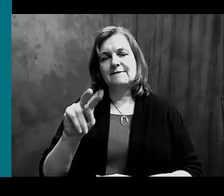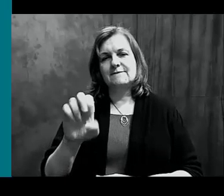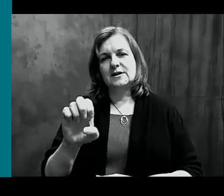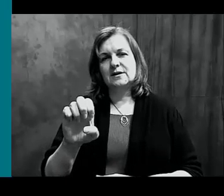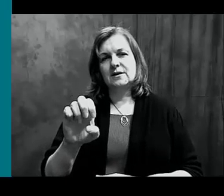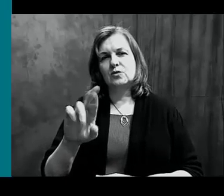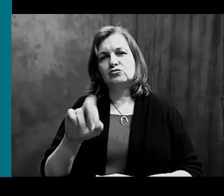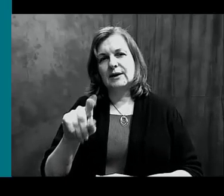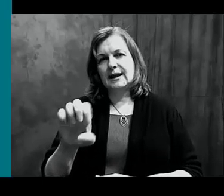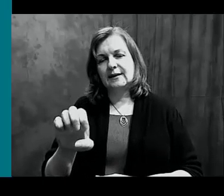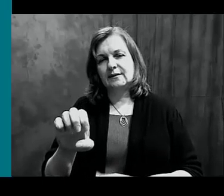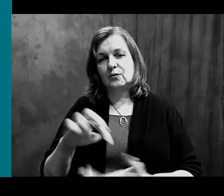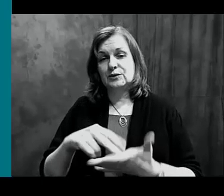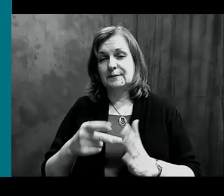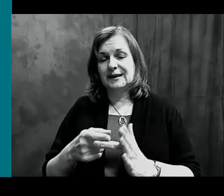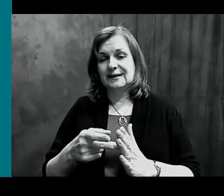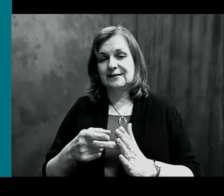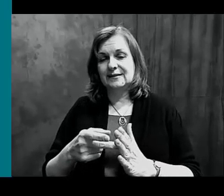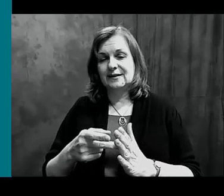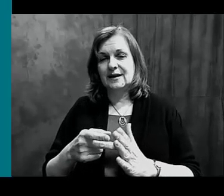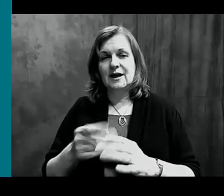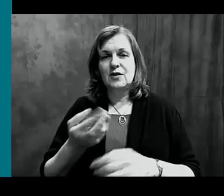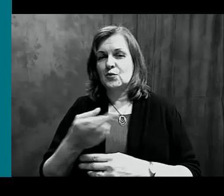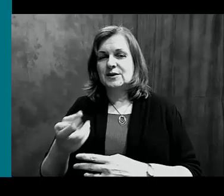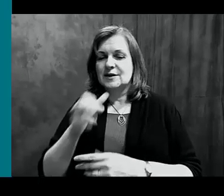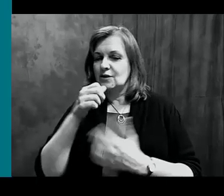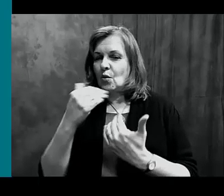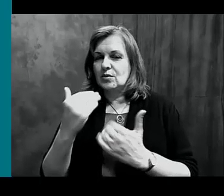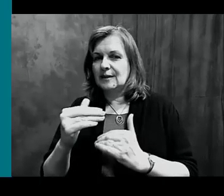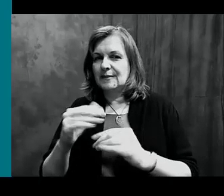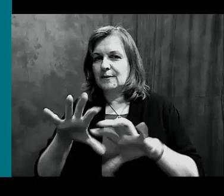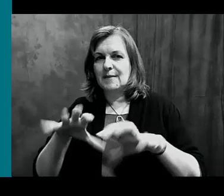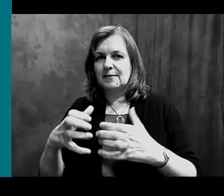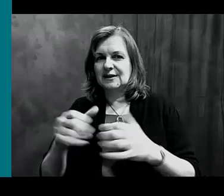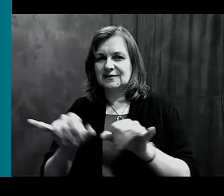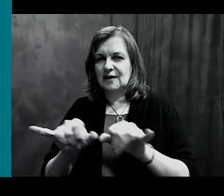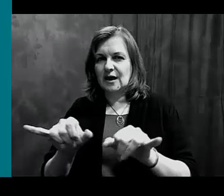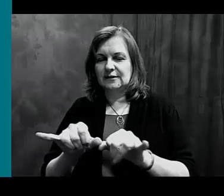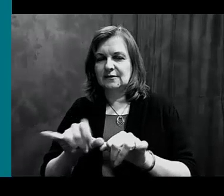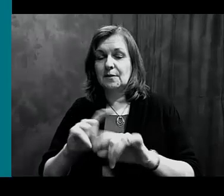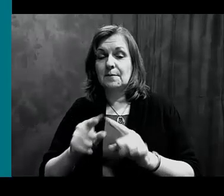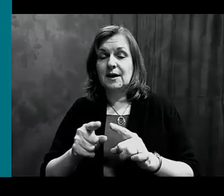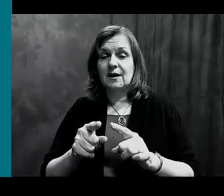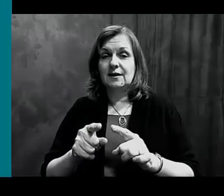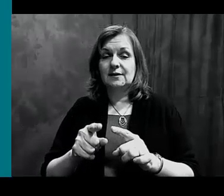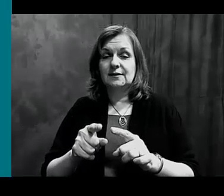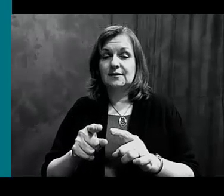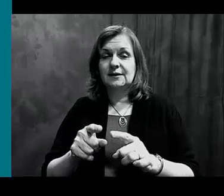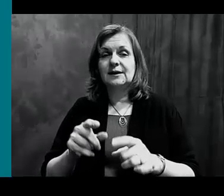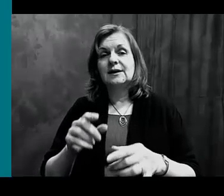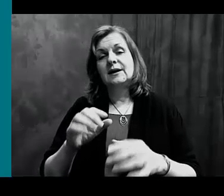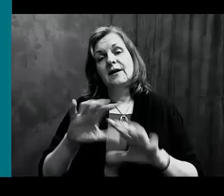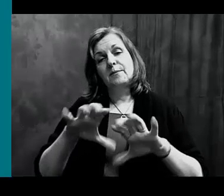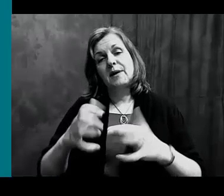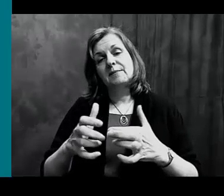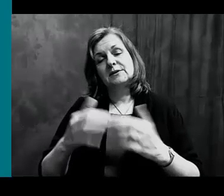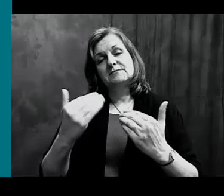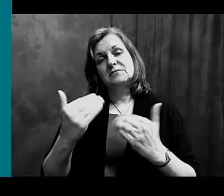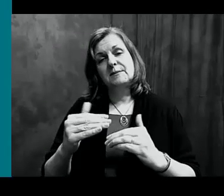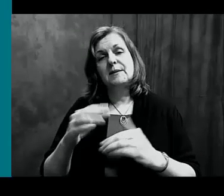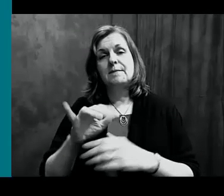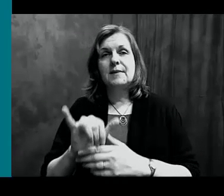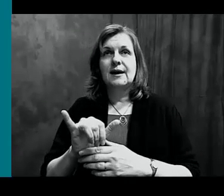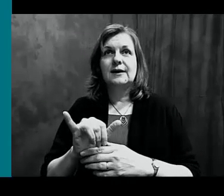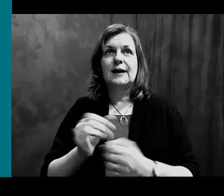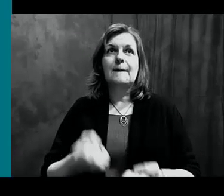rate. So really the population is not limited by any resources. It's limited sheer by the